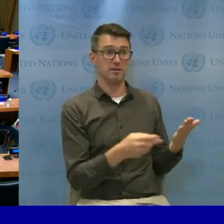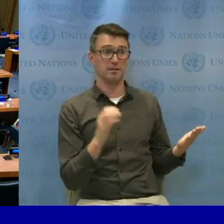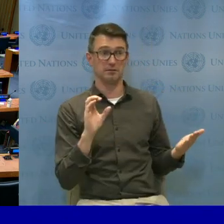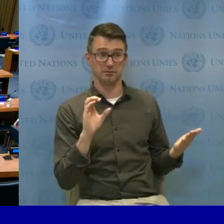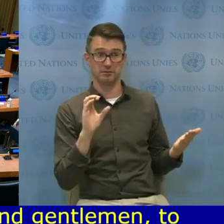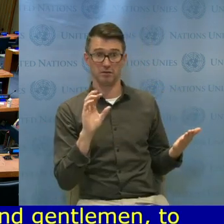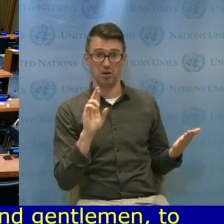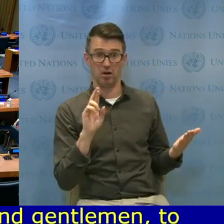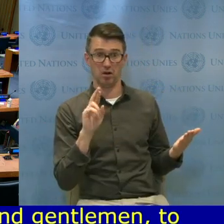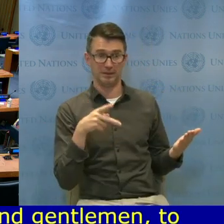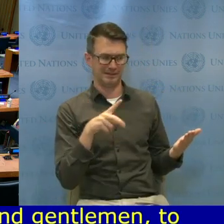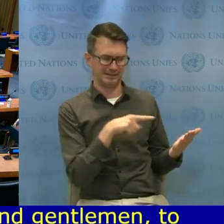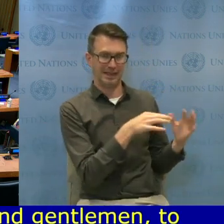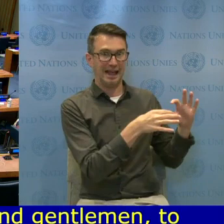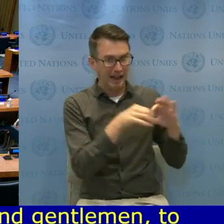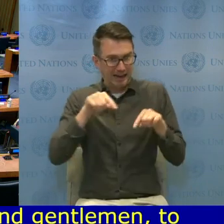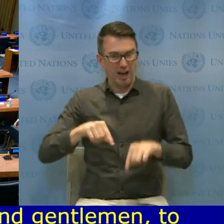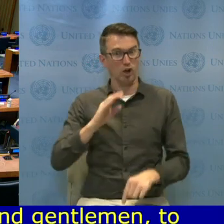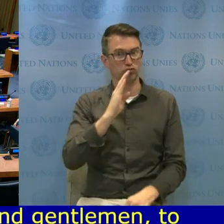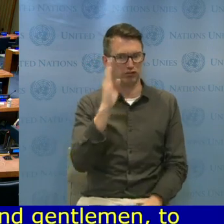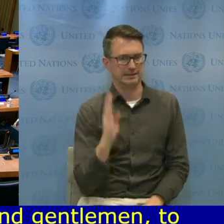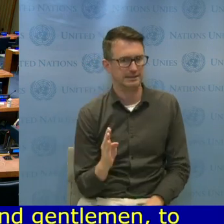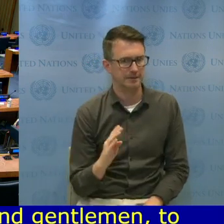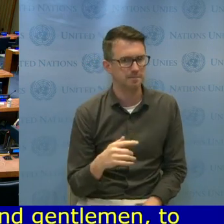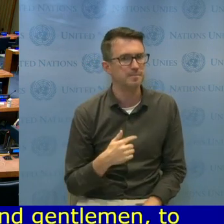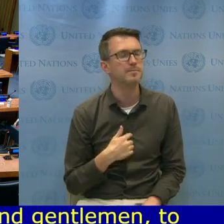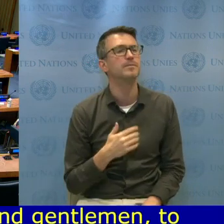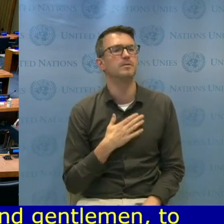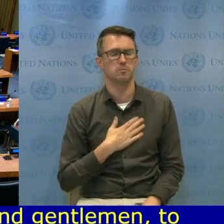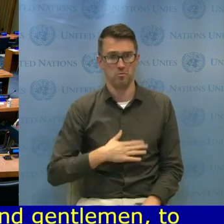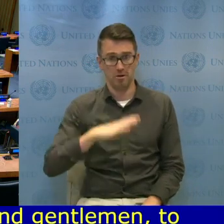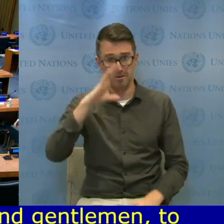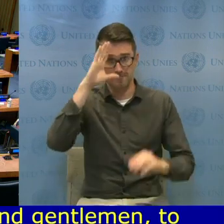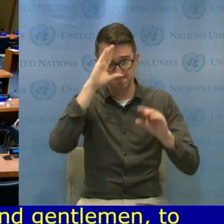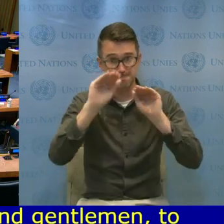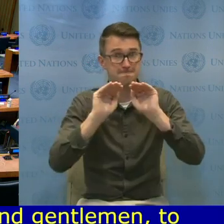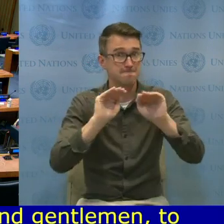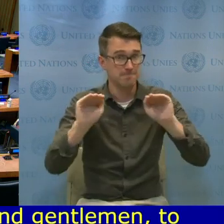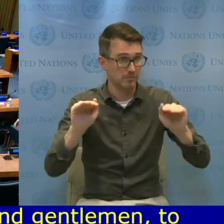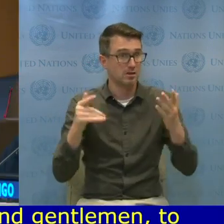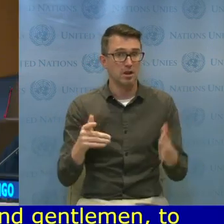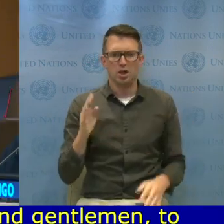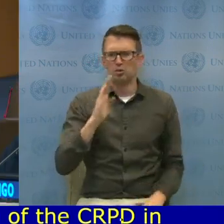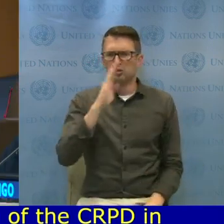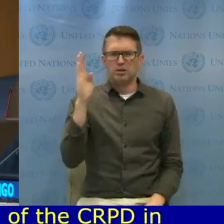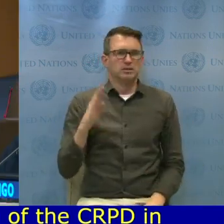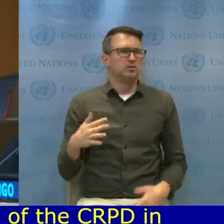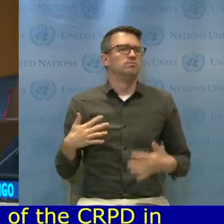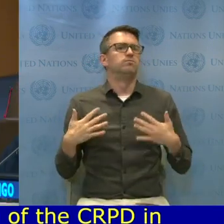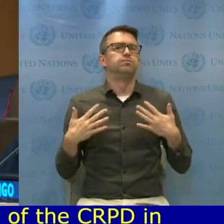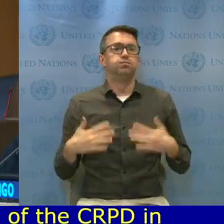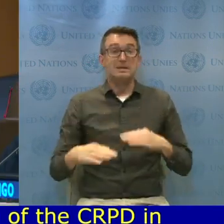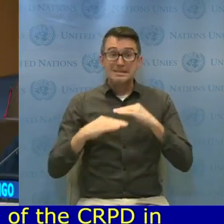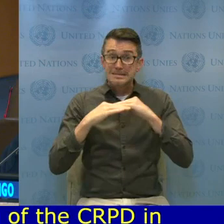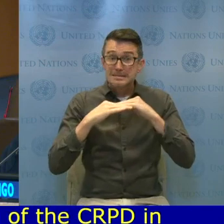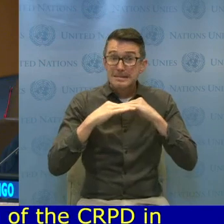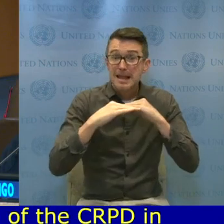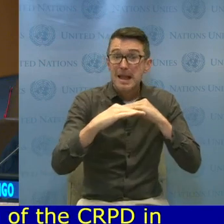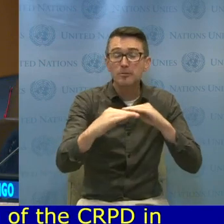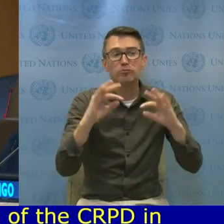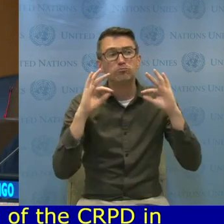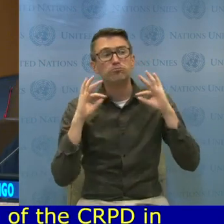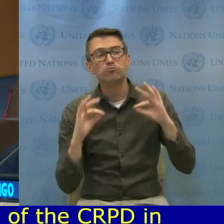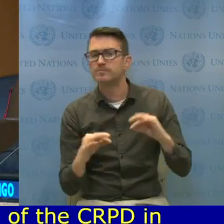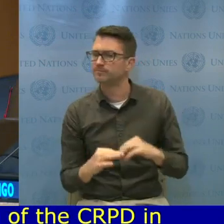is undergoing through turbulent democratic times which directly impact disabled people as well as the other